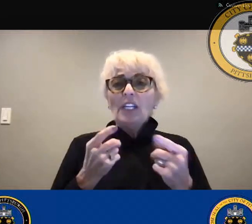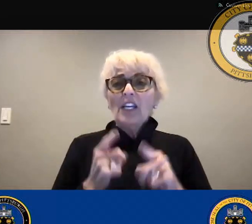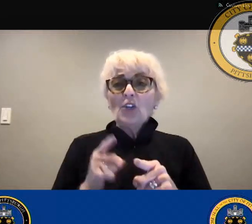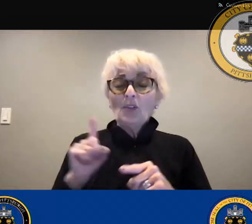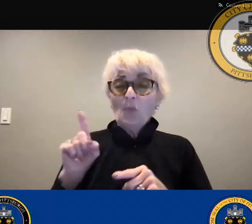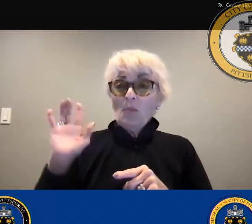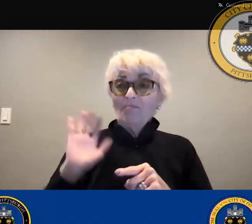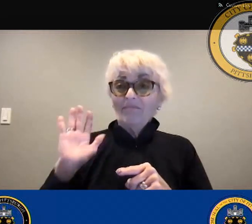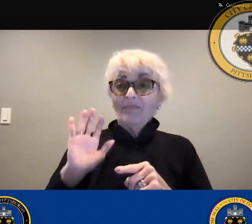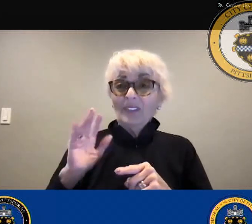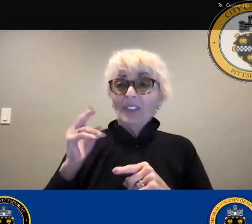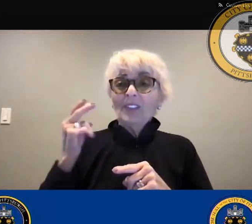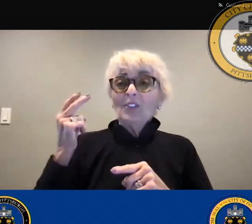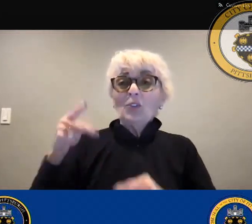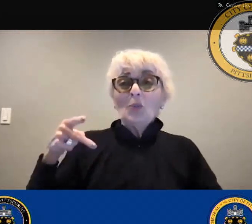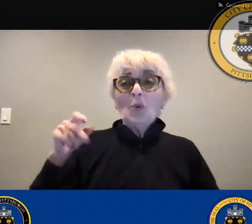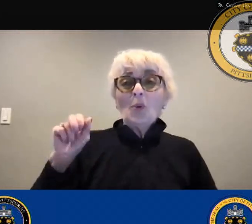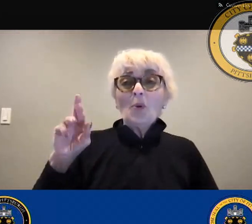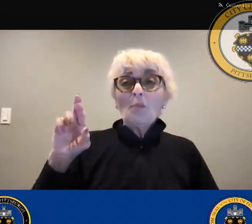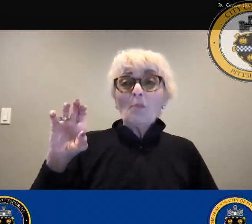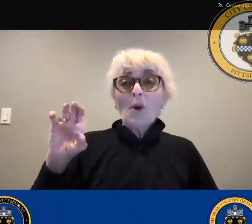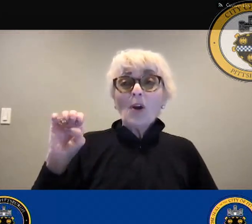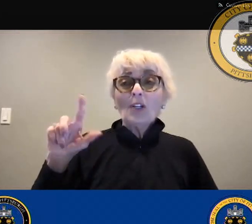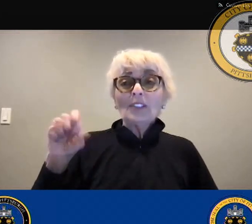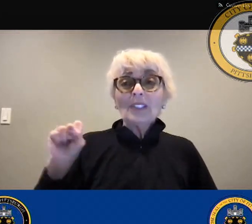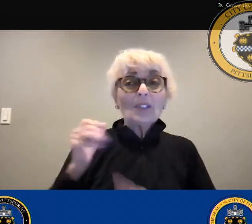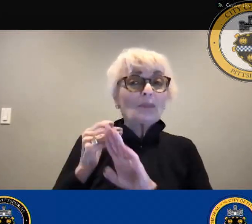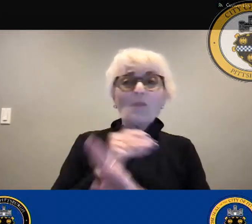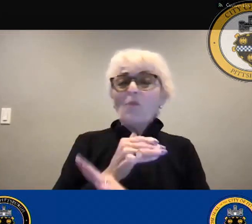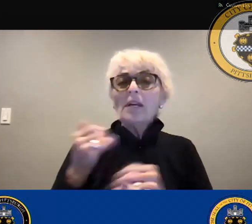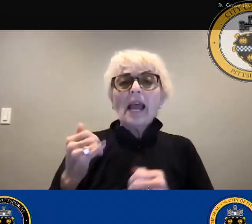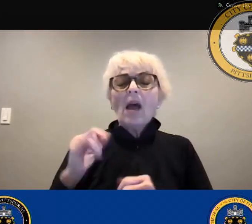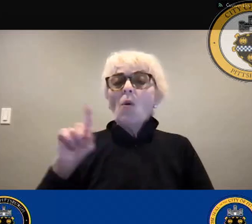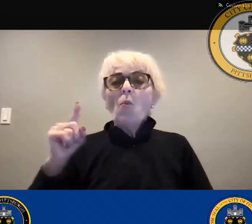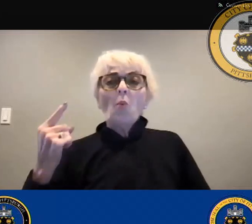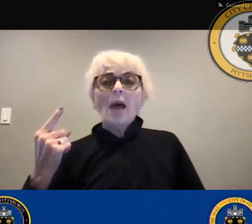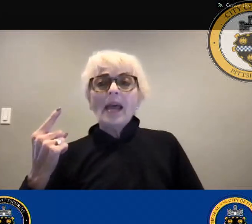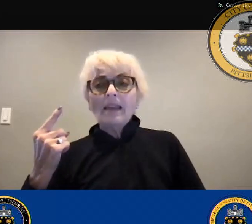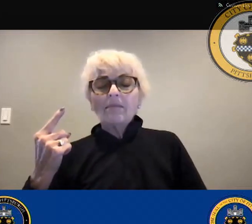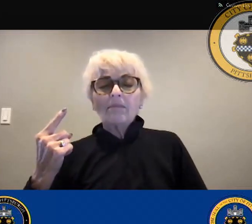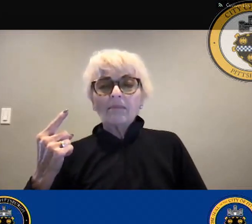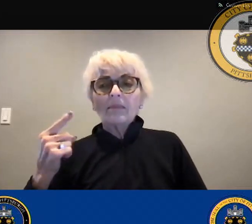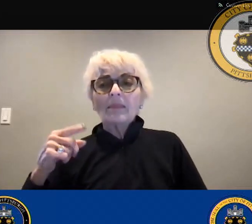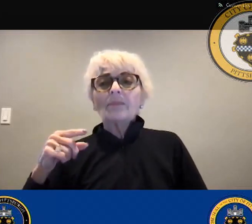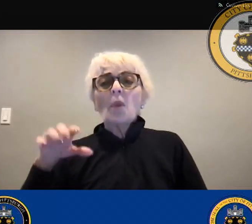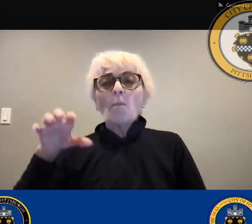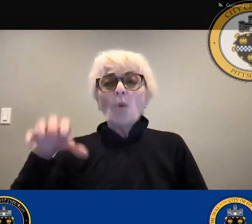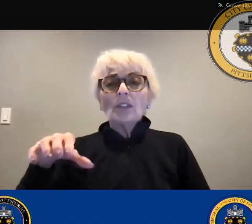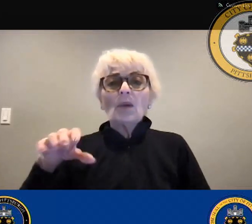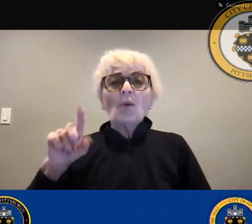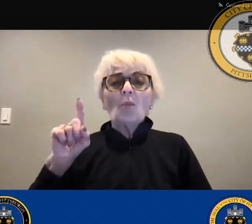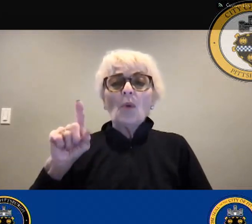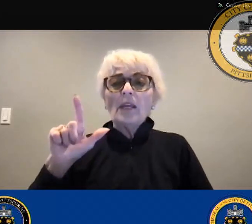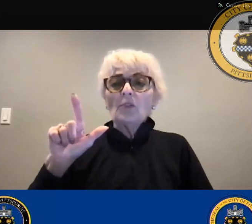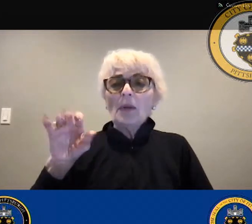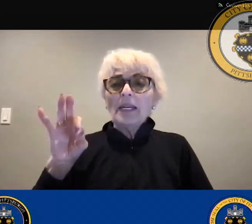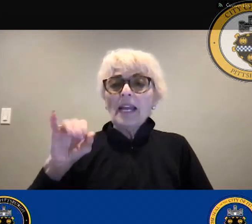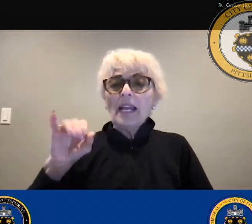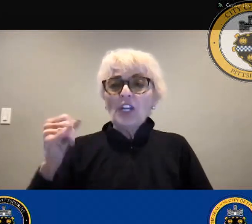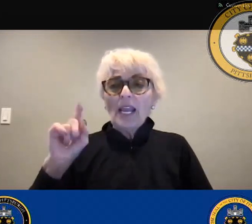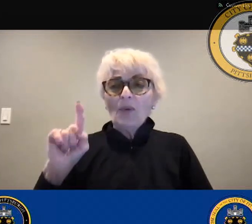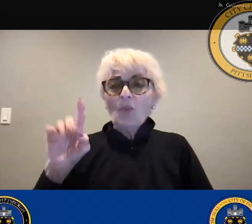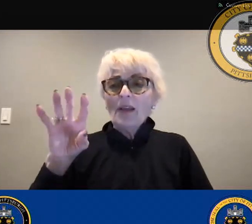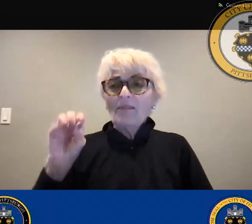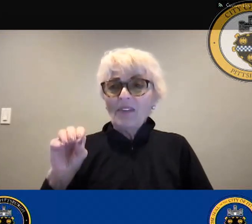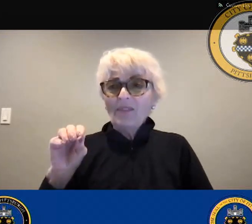2 parcels before, now it is just one single parcel, 129J150. And you'll also